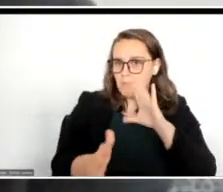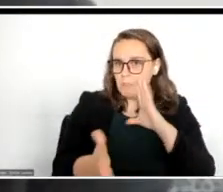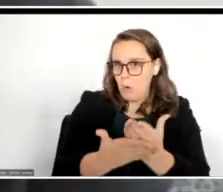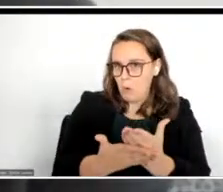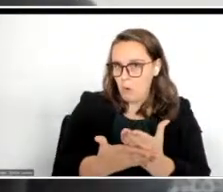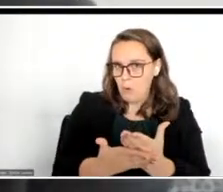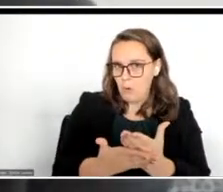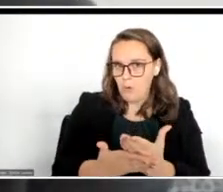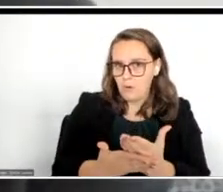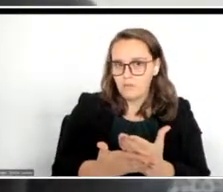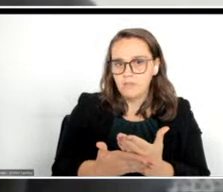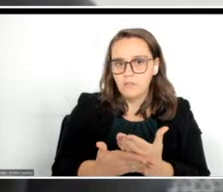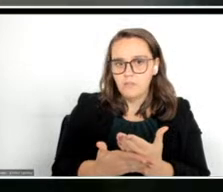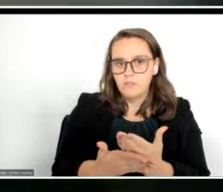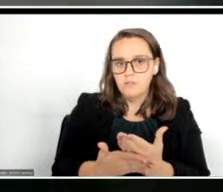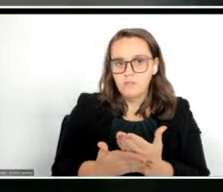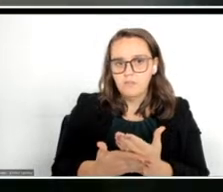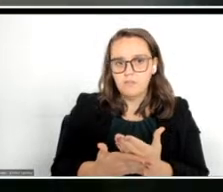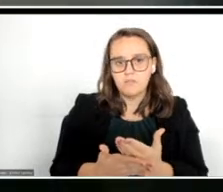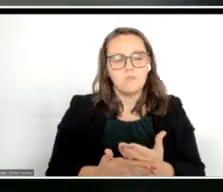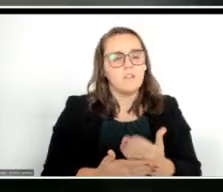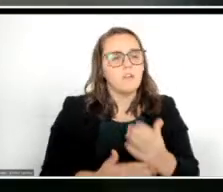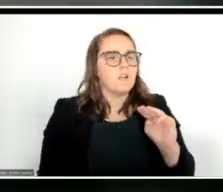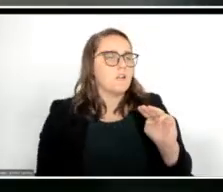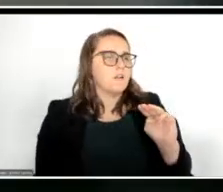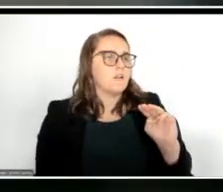And what was Mr. Meadows' reaction to that information?